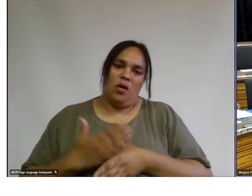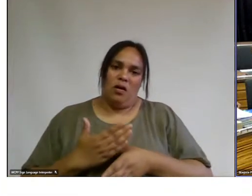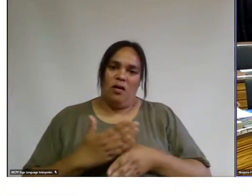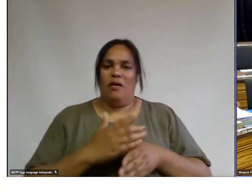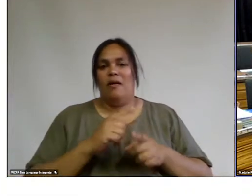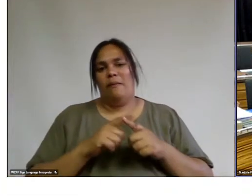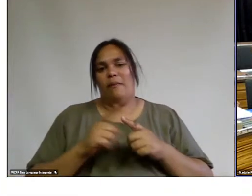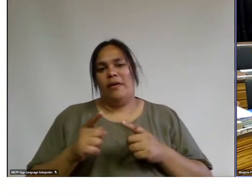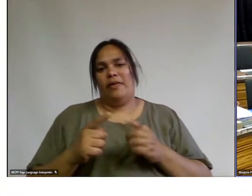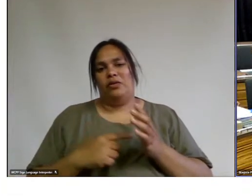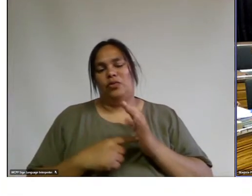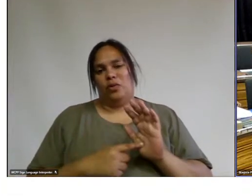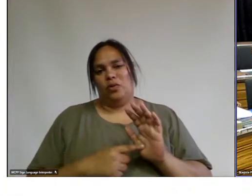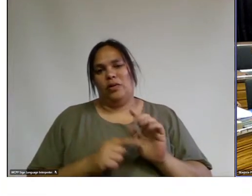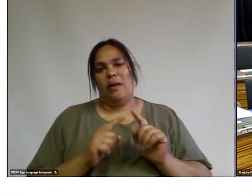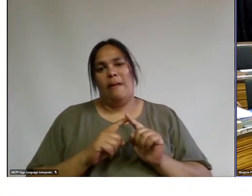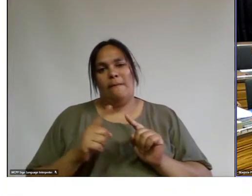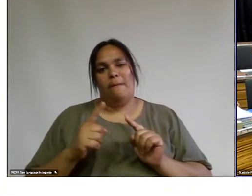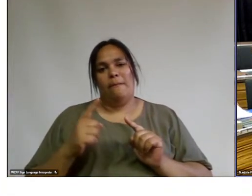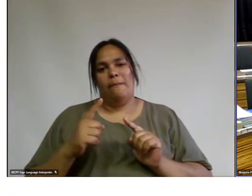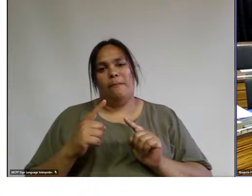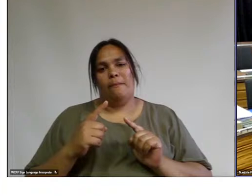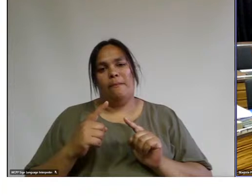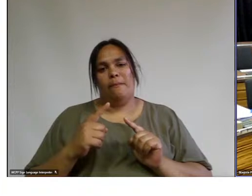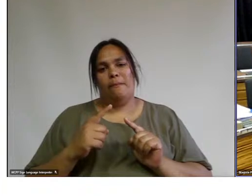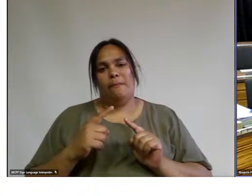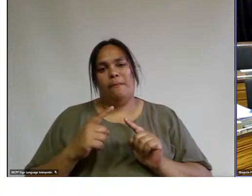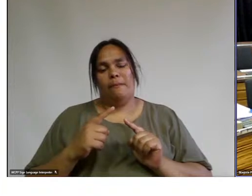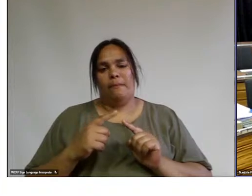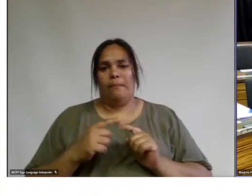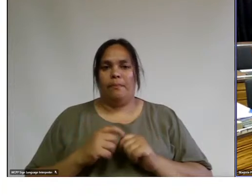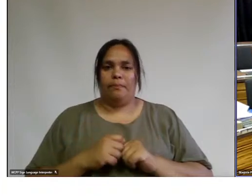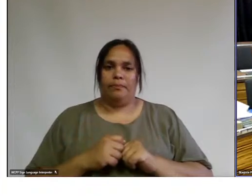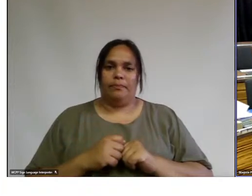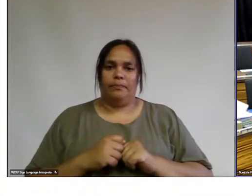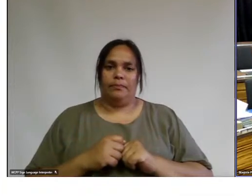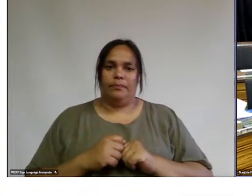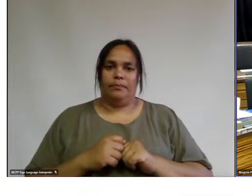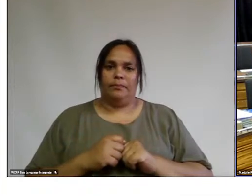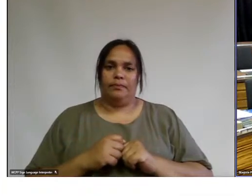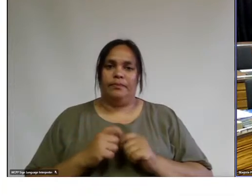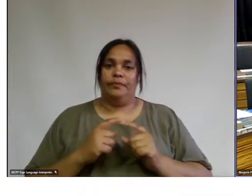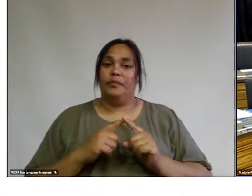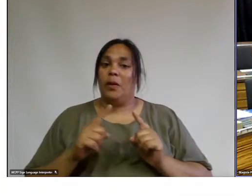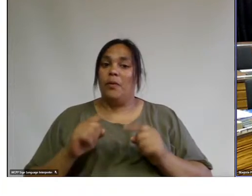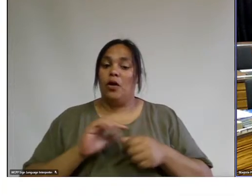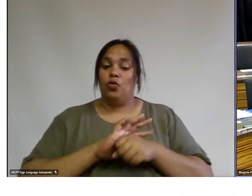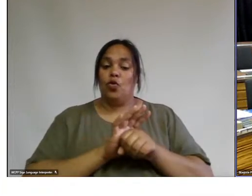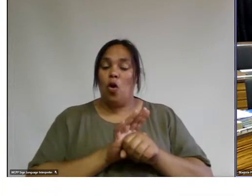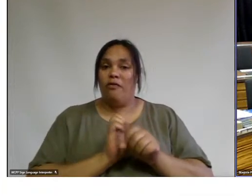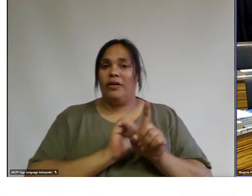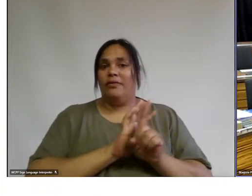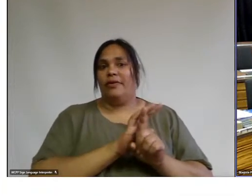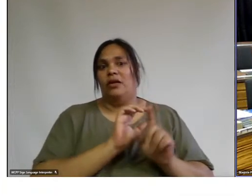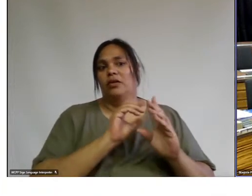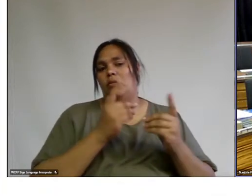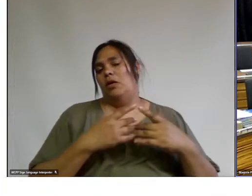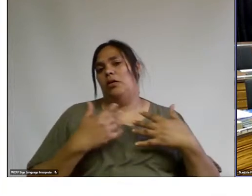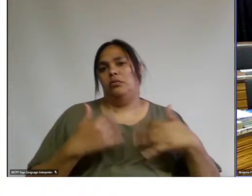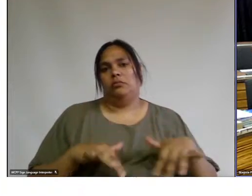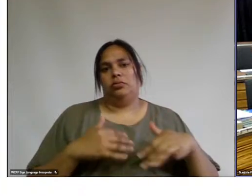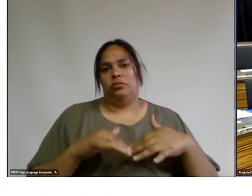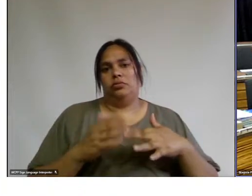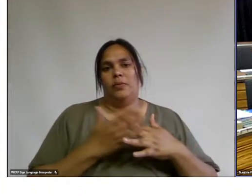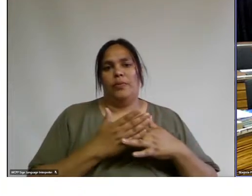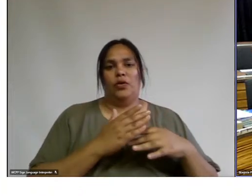show systems. Minister has already alluded to the fact that the COVID-19 had on the department.